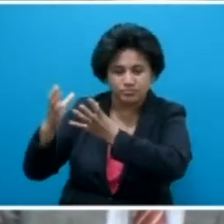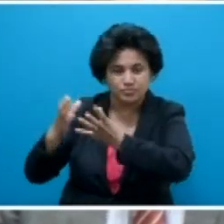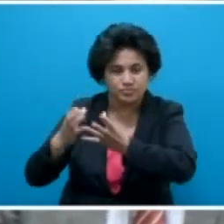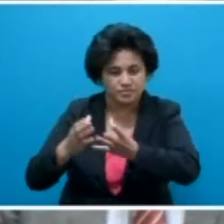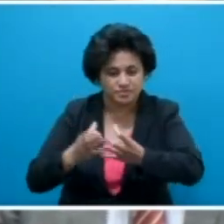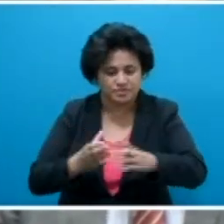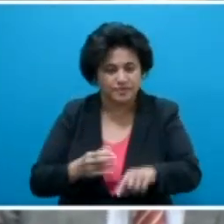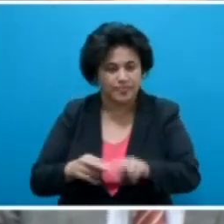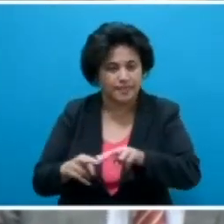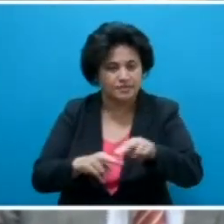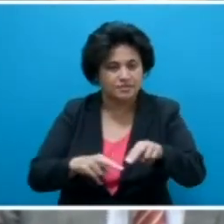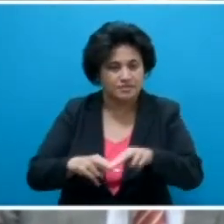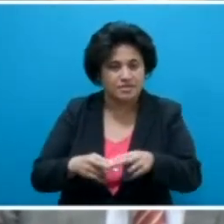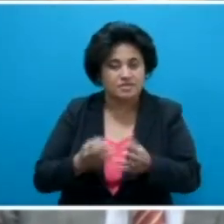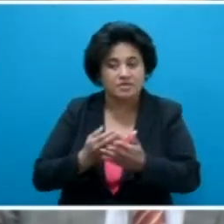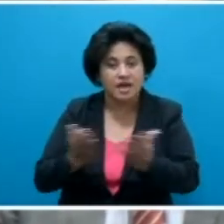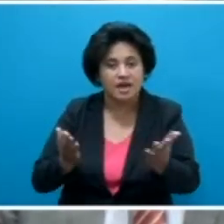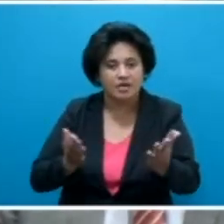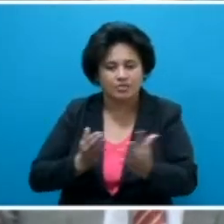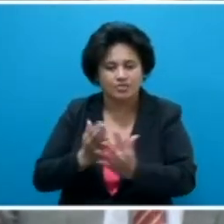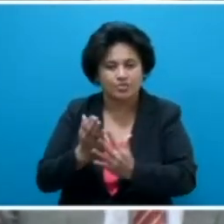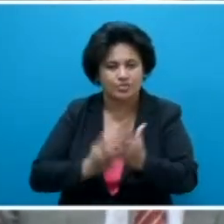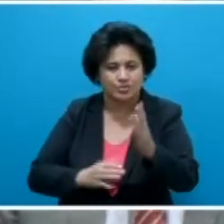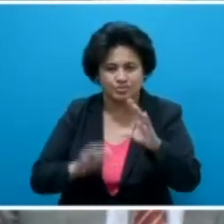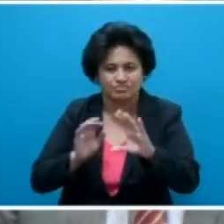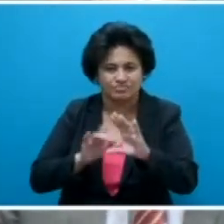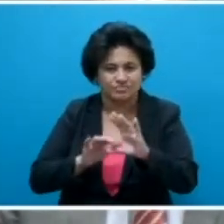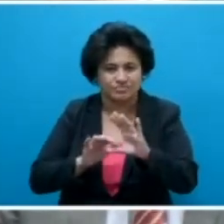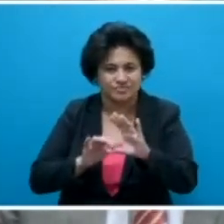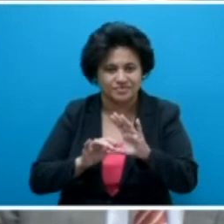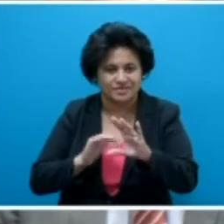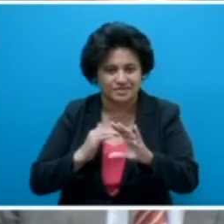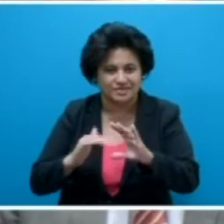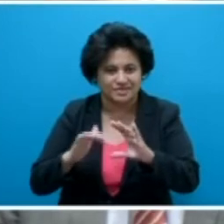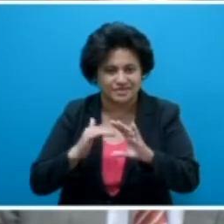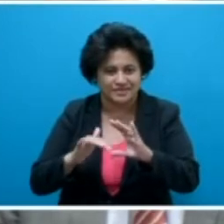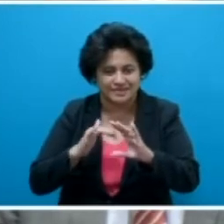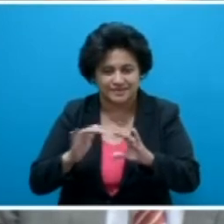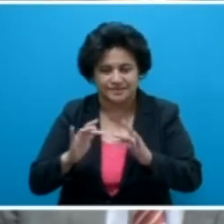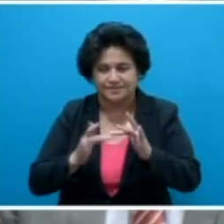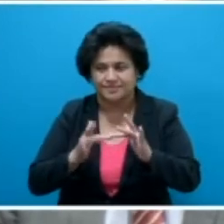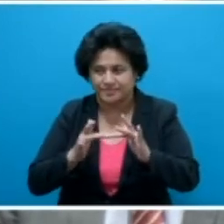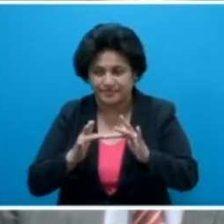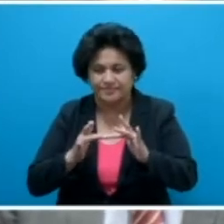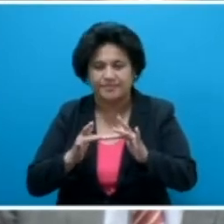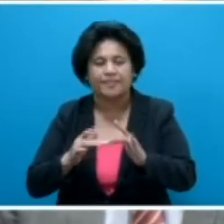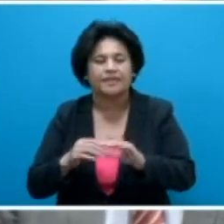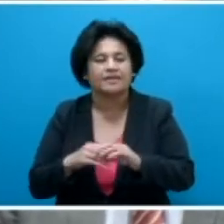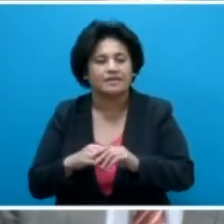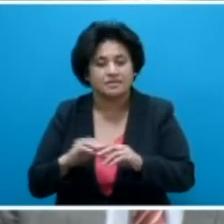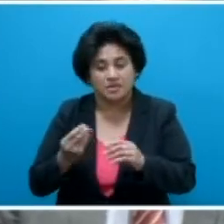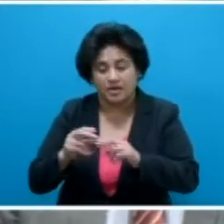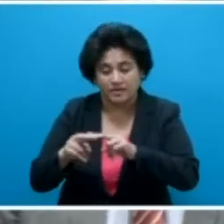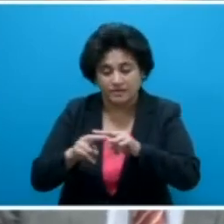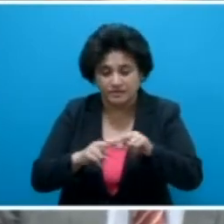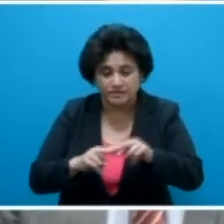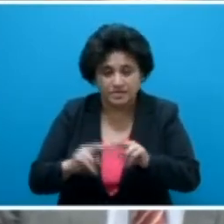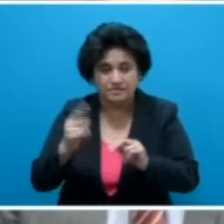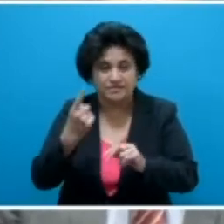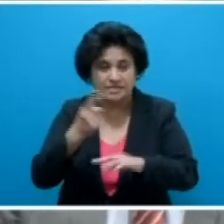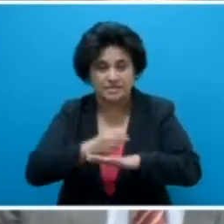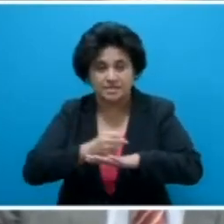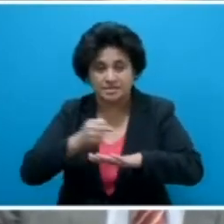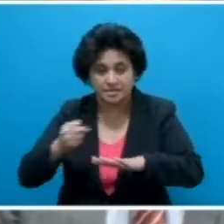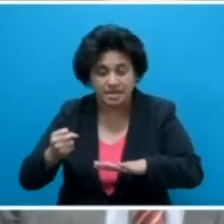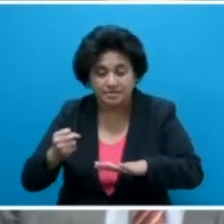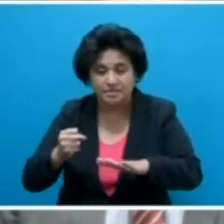connectivity. And importantly, from a natural resource perspective, the Fiji First government has and continues to set